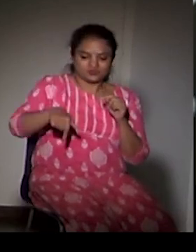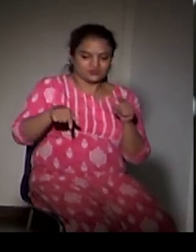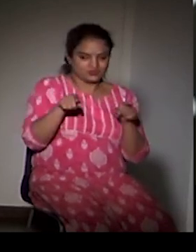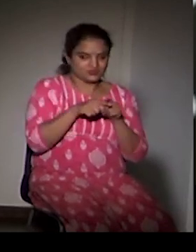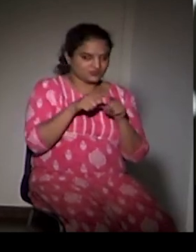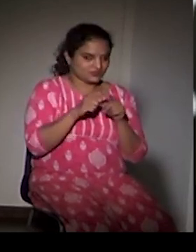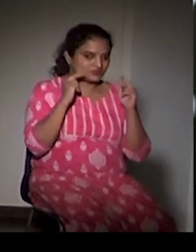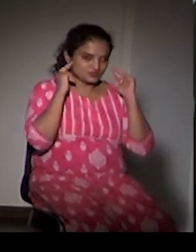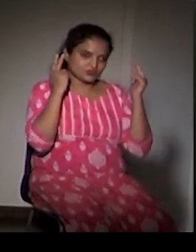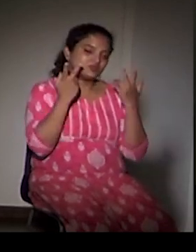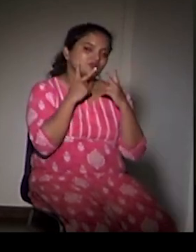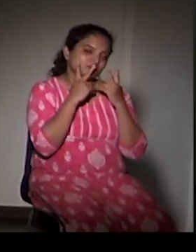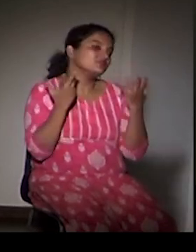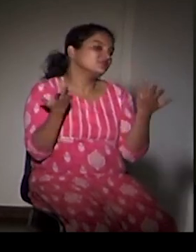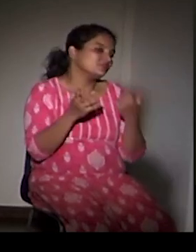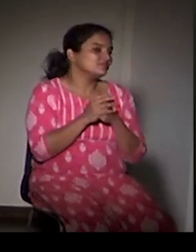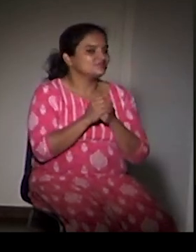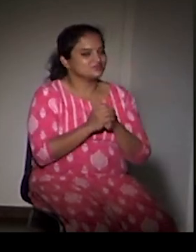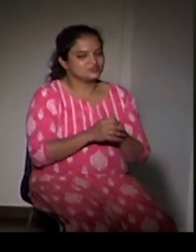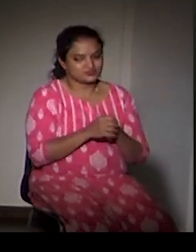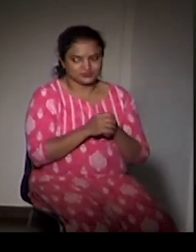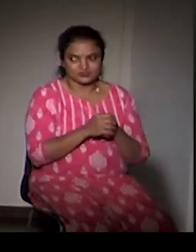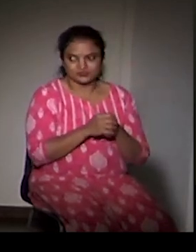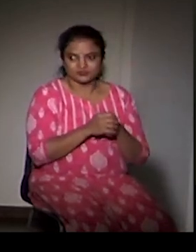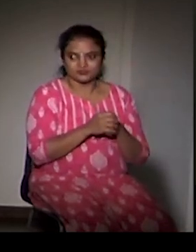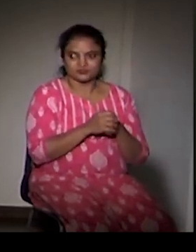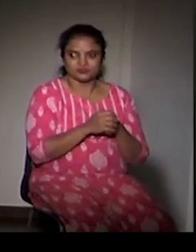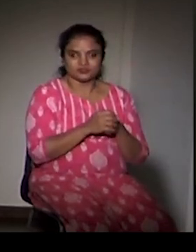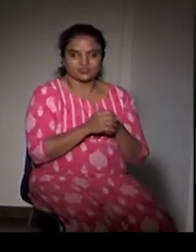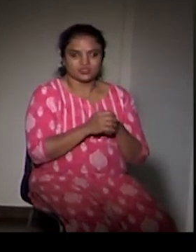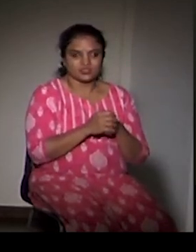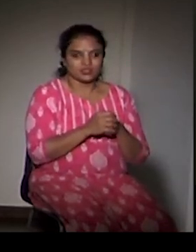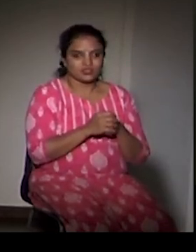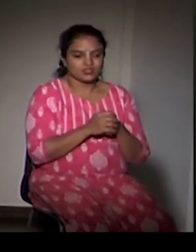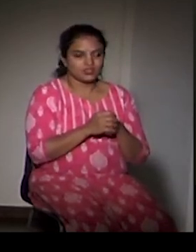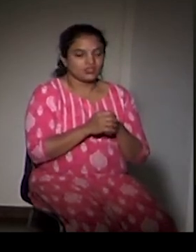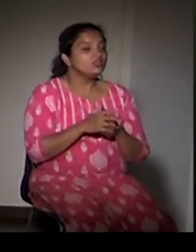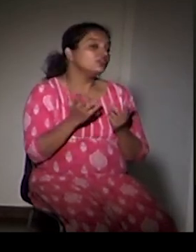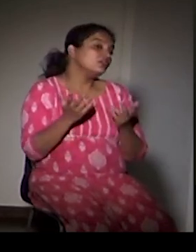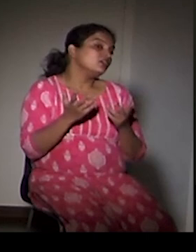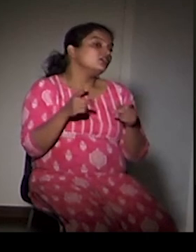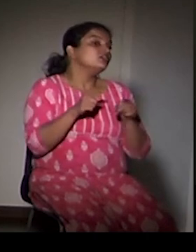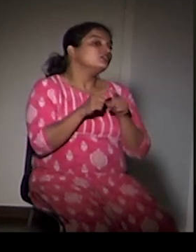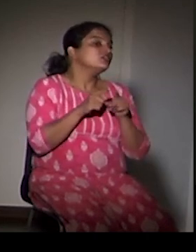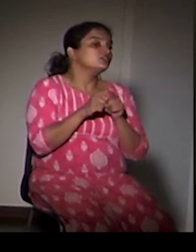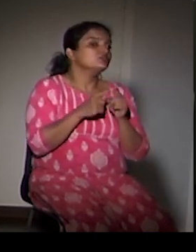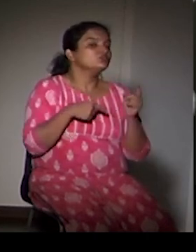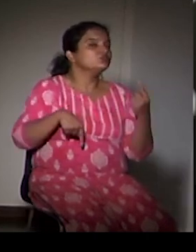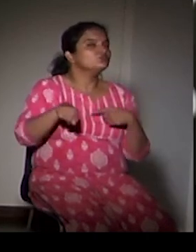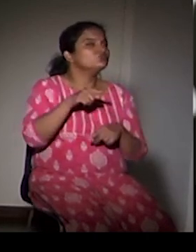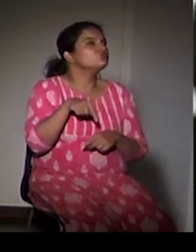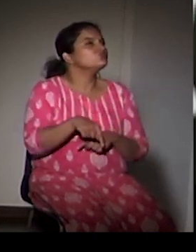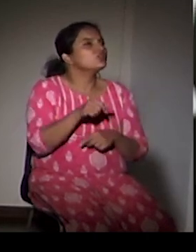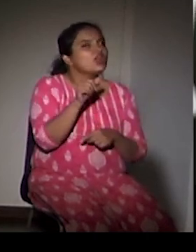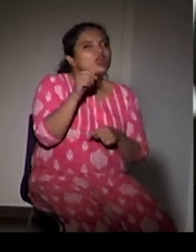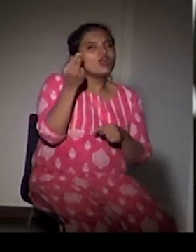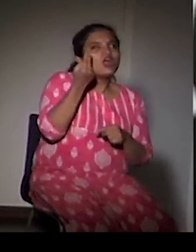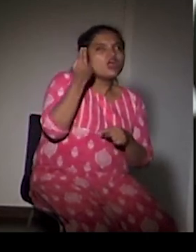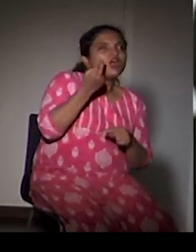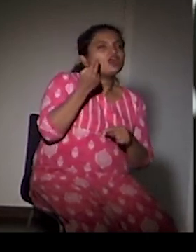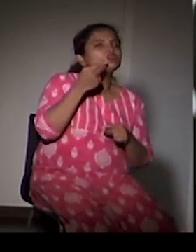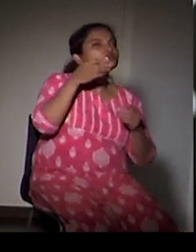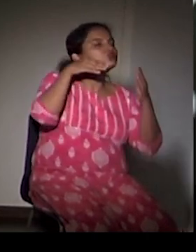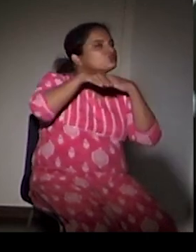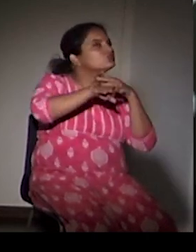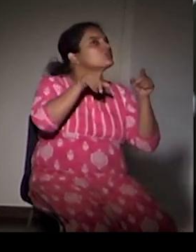I think, of the new buildings that have appeared. Well, there's a huge variety of art forms